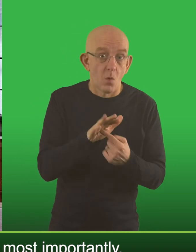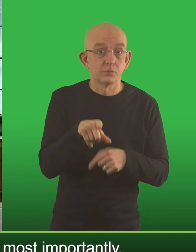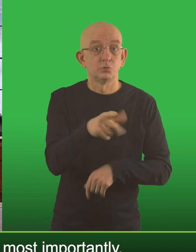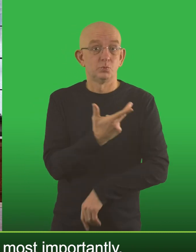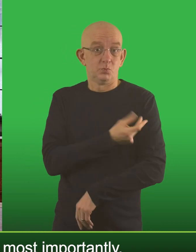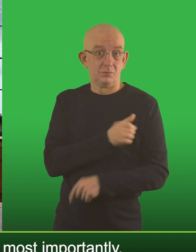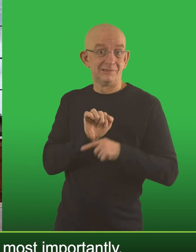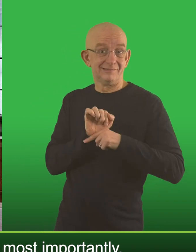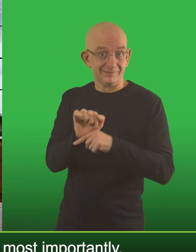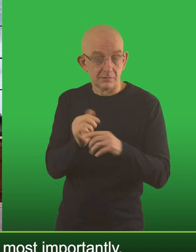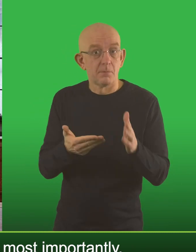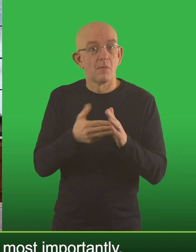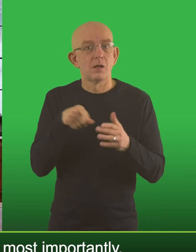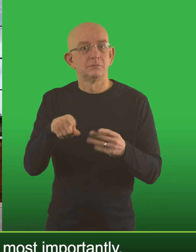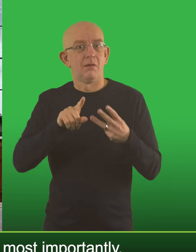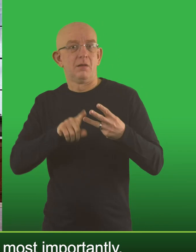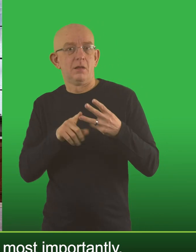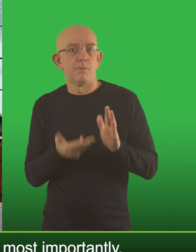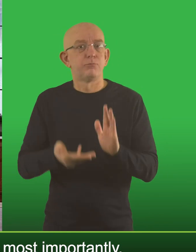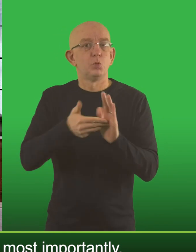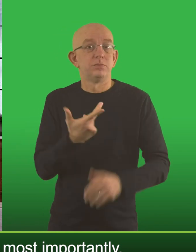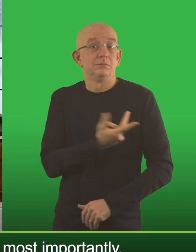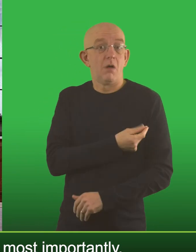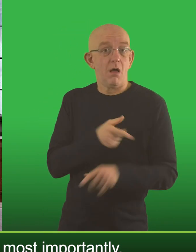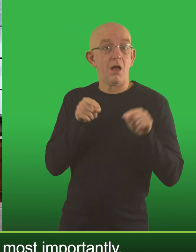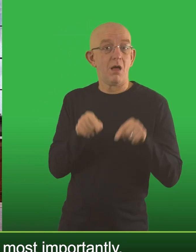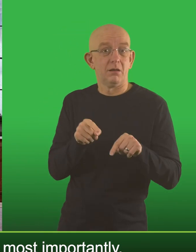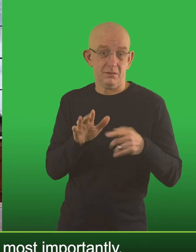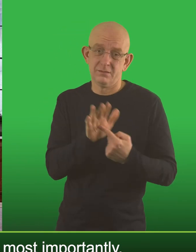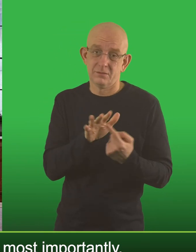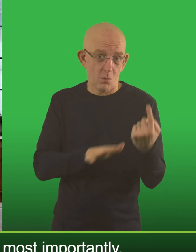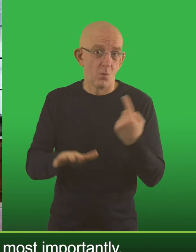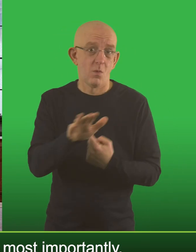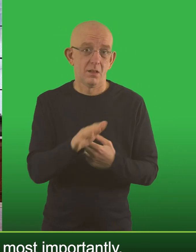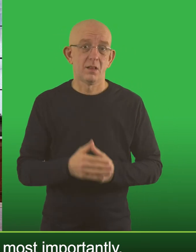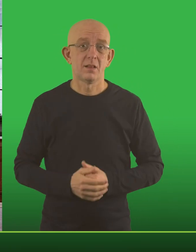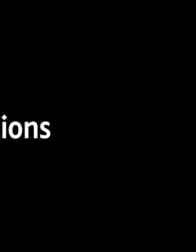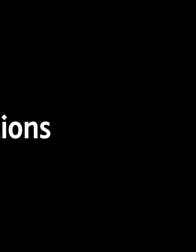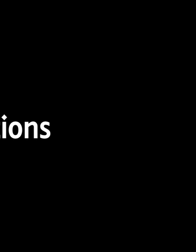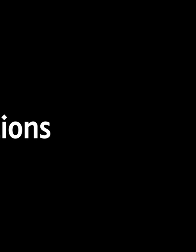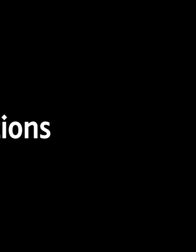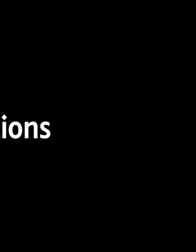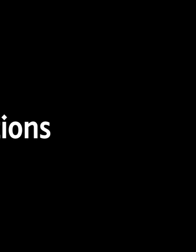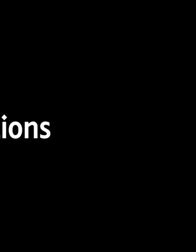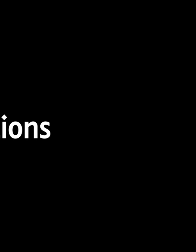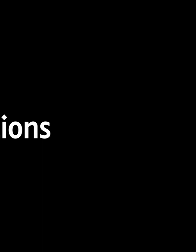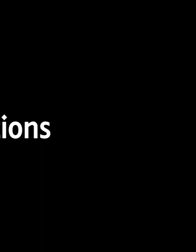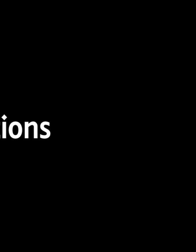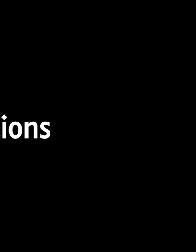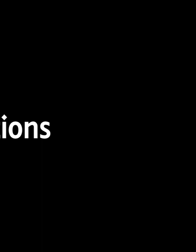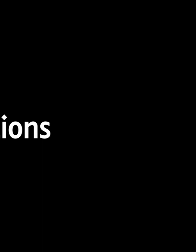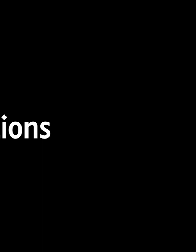develop. But most importantly, get vaccinated against COVID and get the booster.